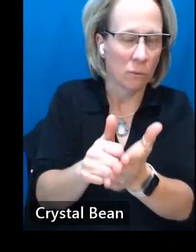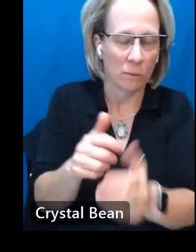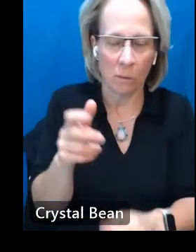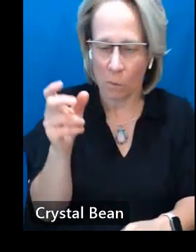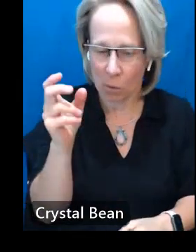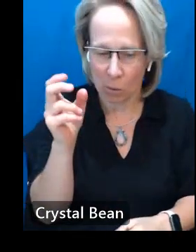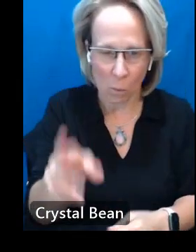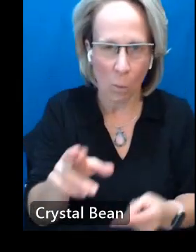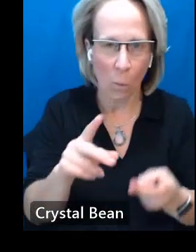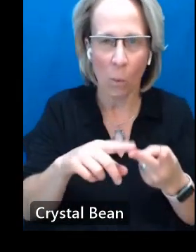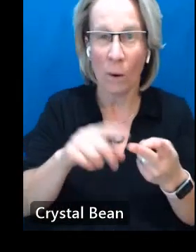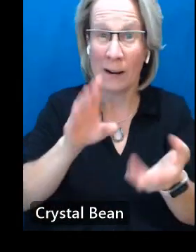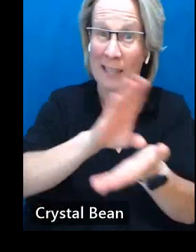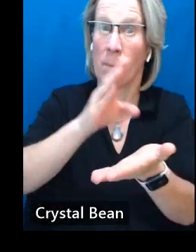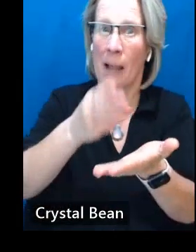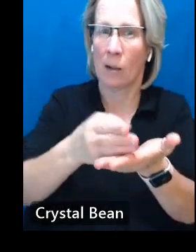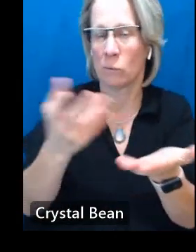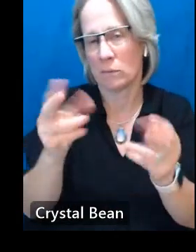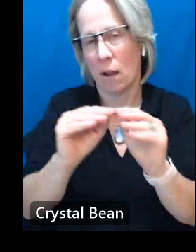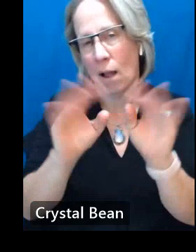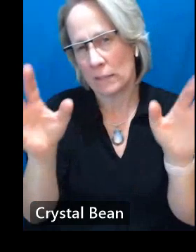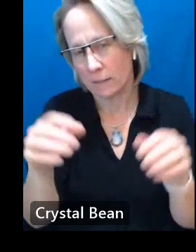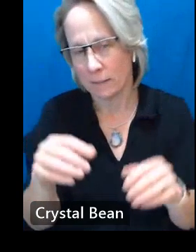amount, obviously, so make those adjustments.